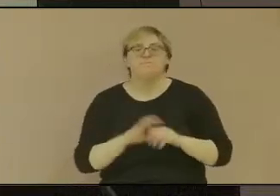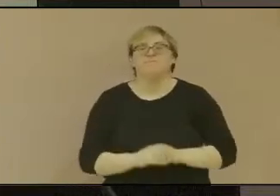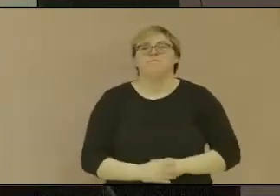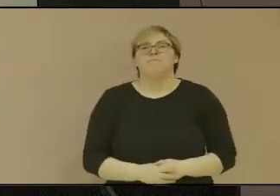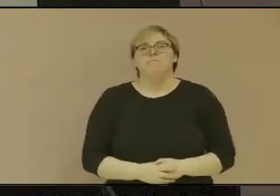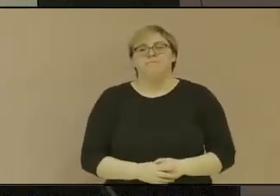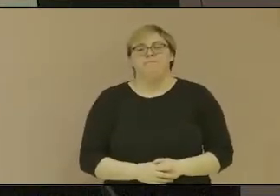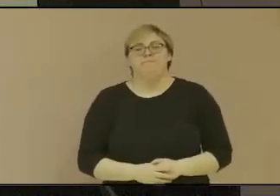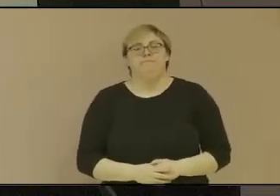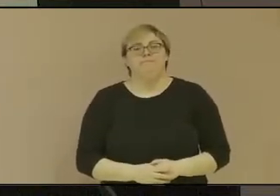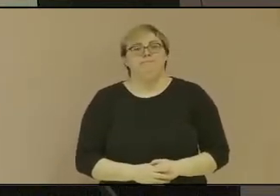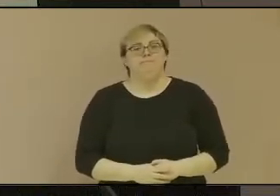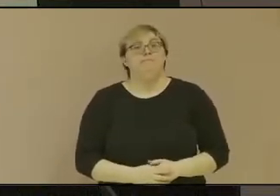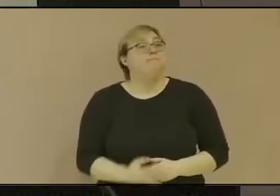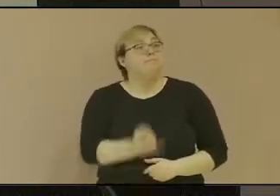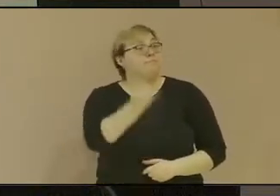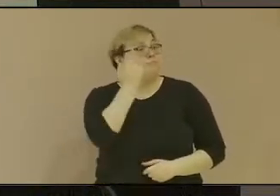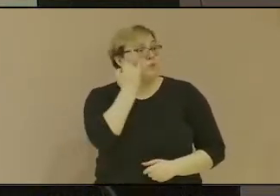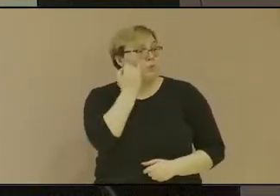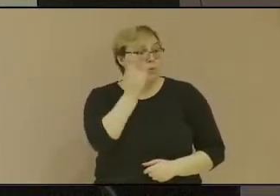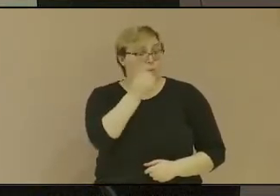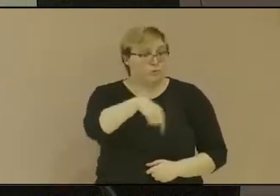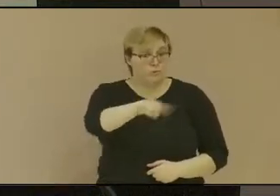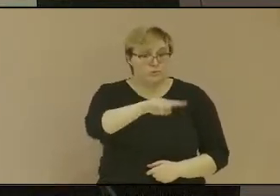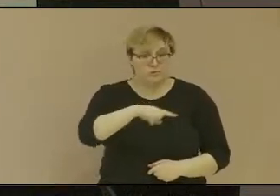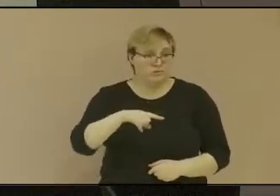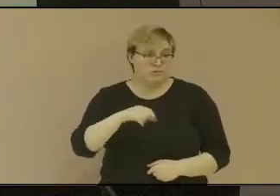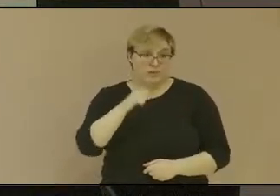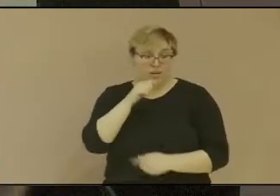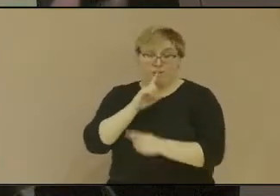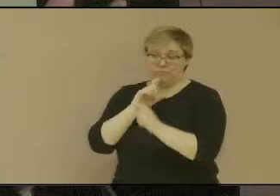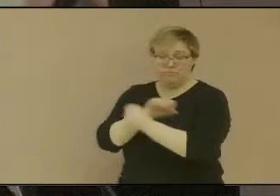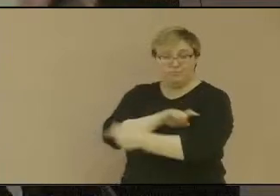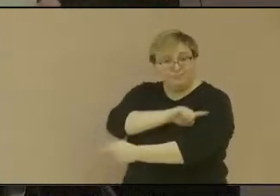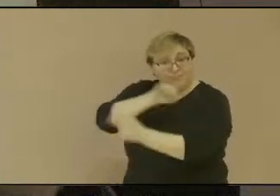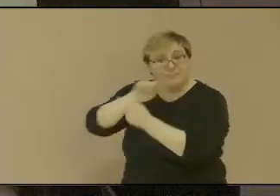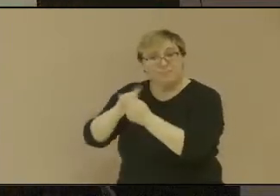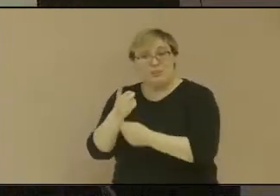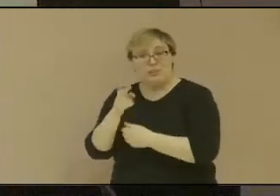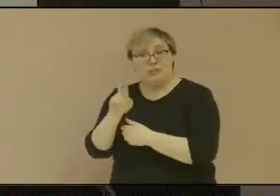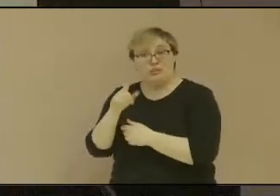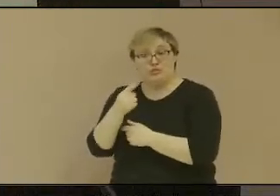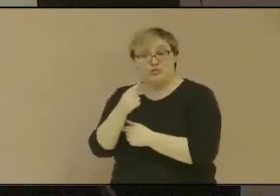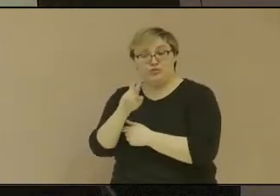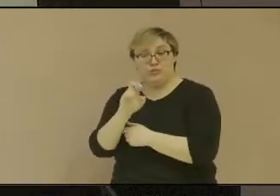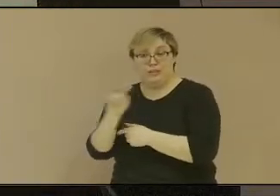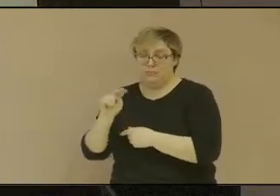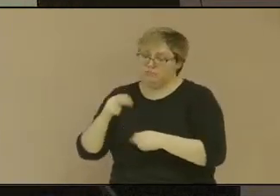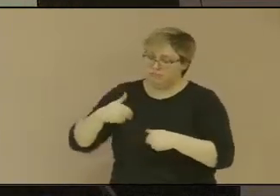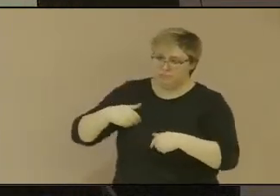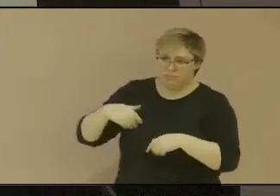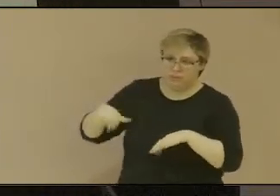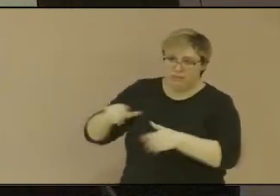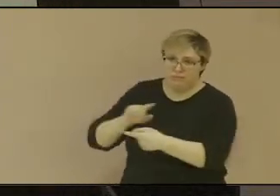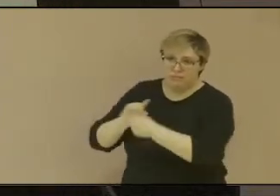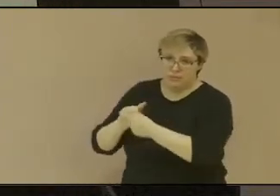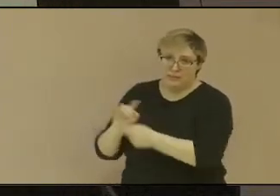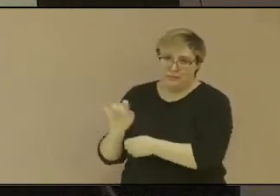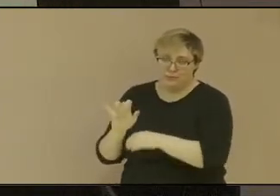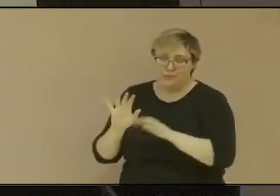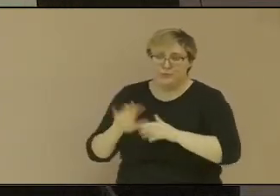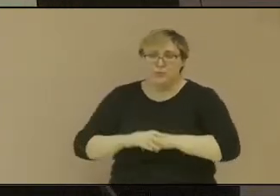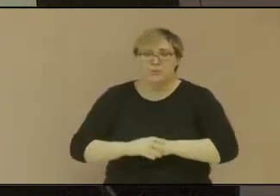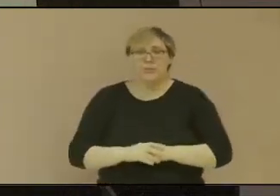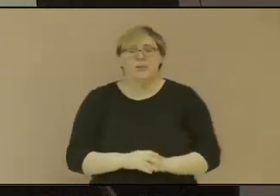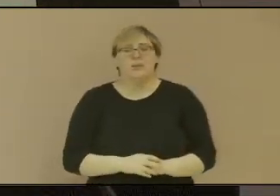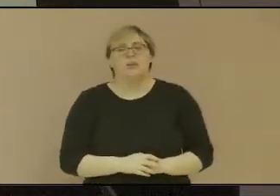So for those who didn't have the pleasure of knowing Dr. Green personally, and that includes myself, I'd like to share a little bit